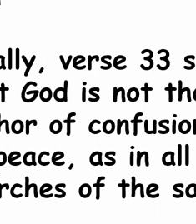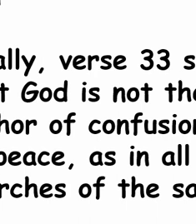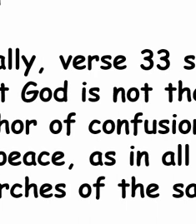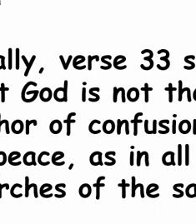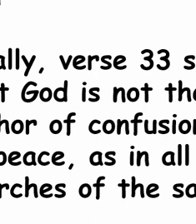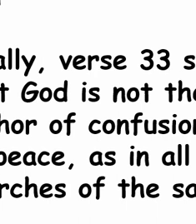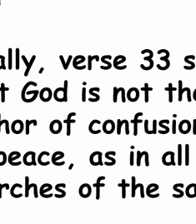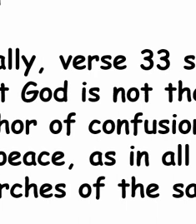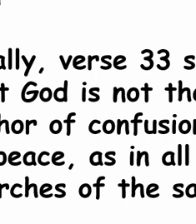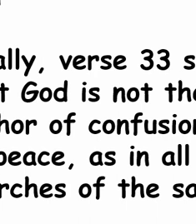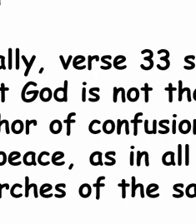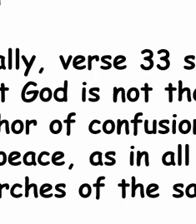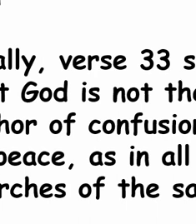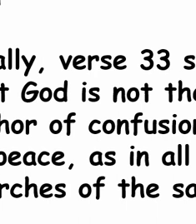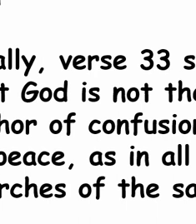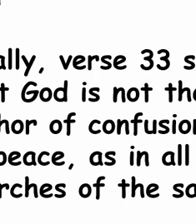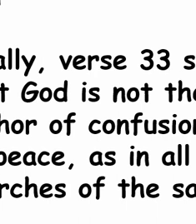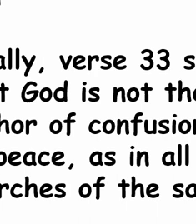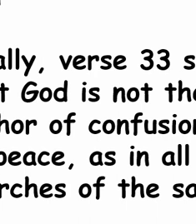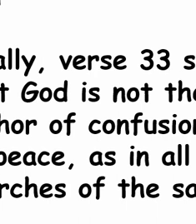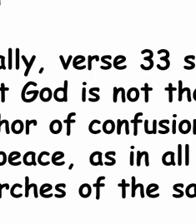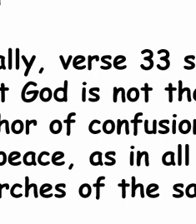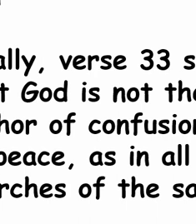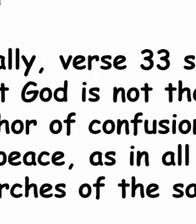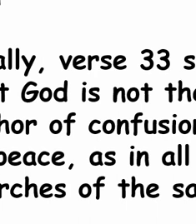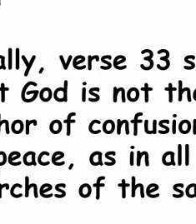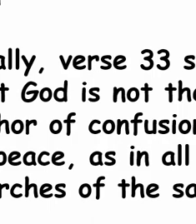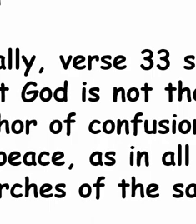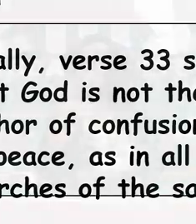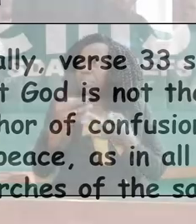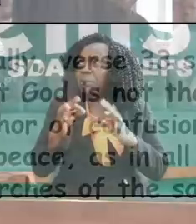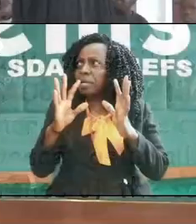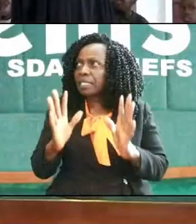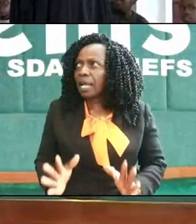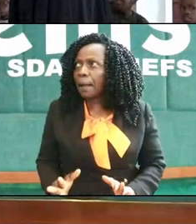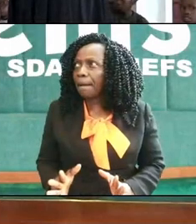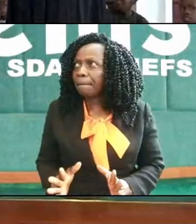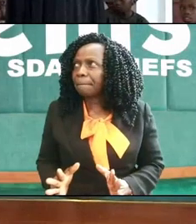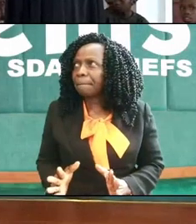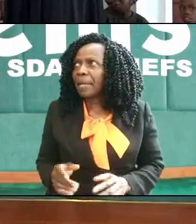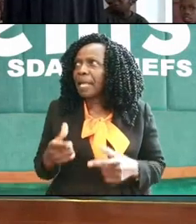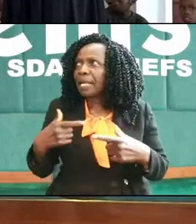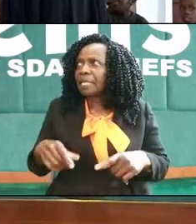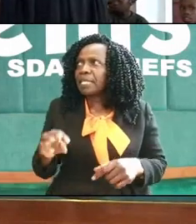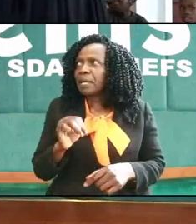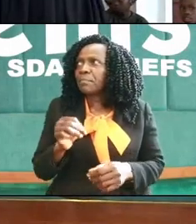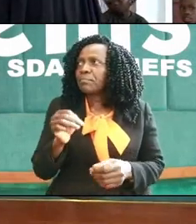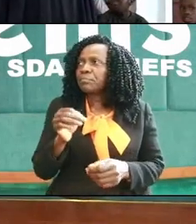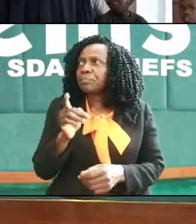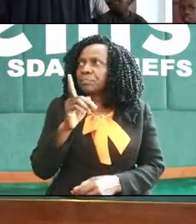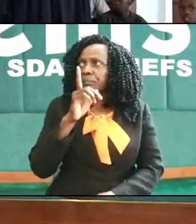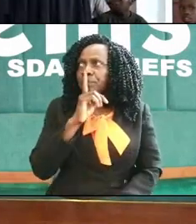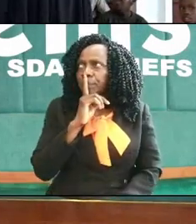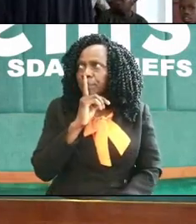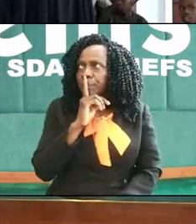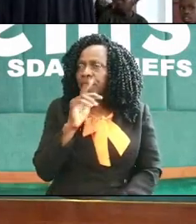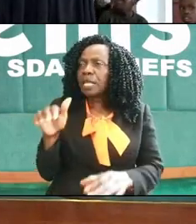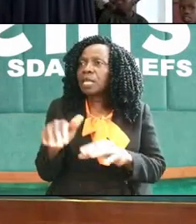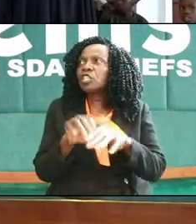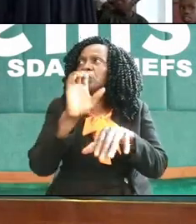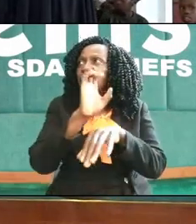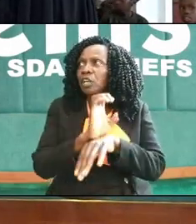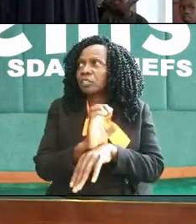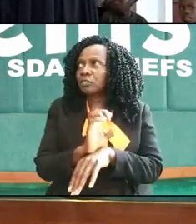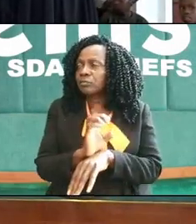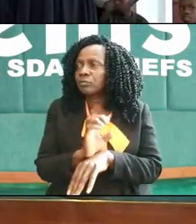church and let him speak to himself and to God. What would happen if everyone is speaking in tongues at the same time? What would happen?